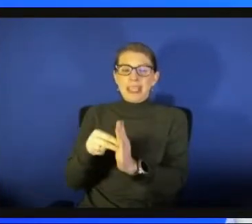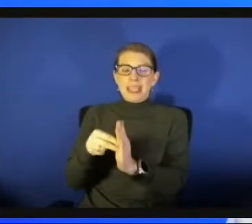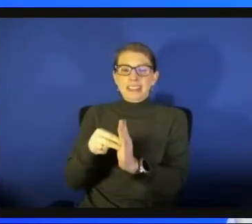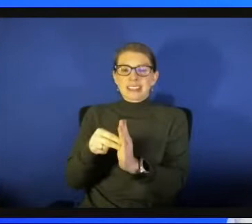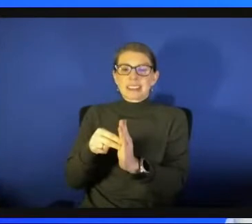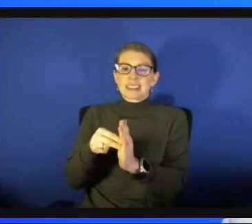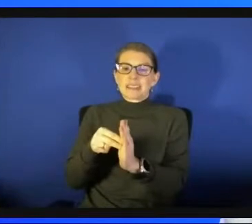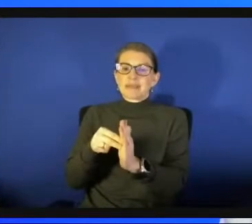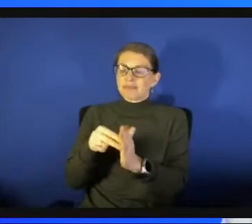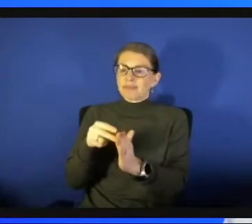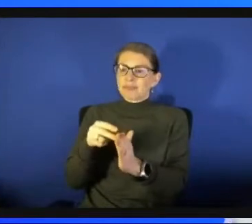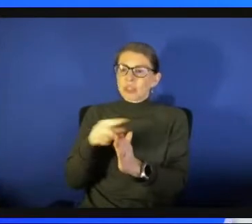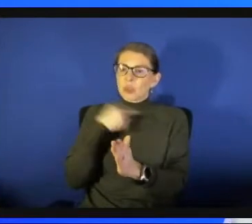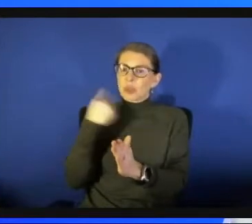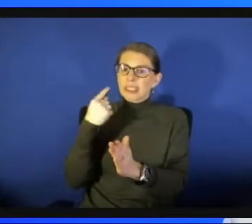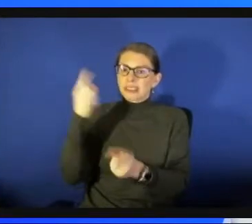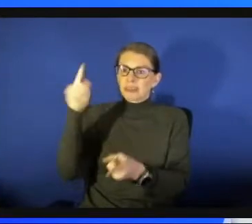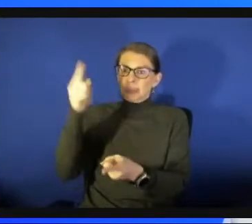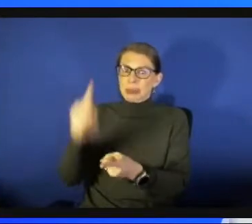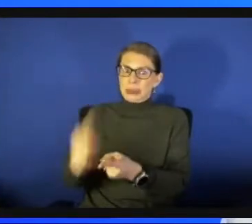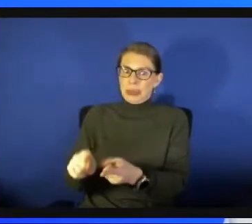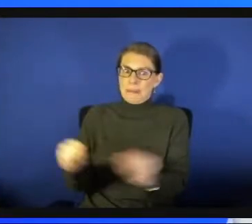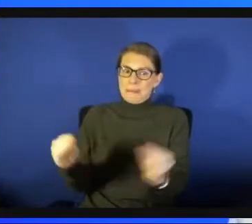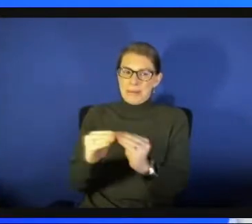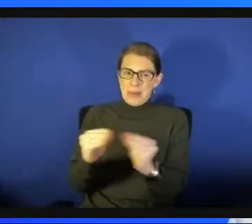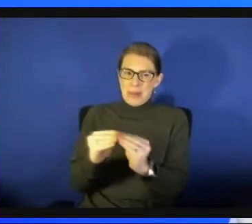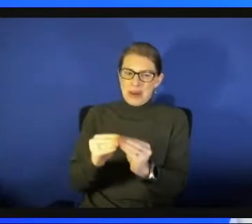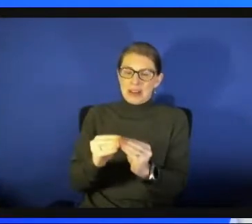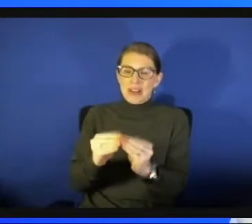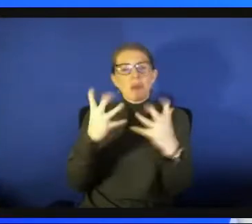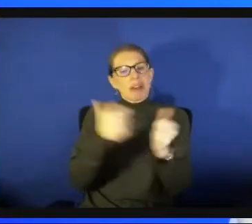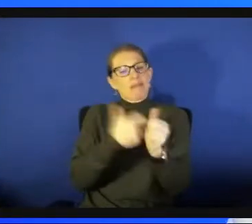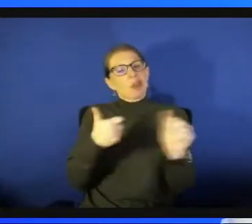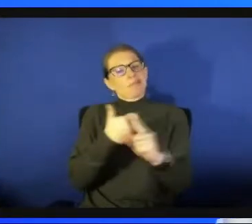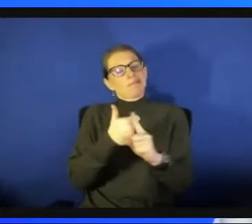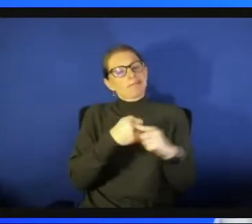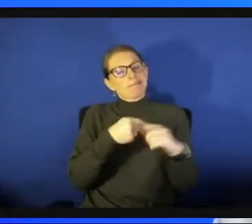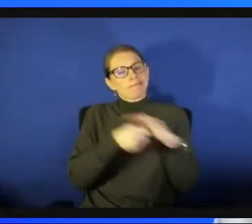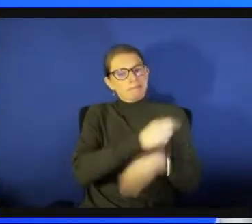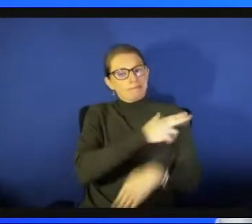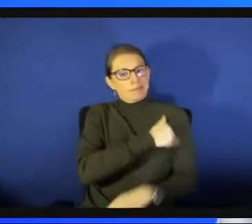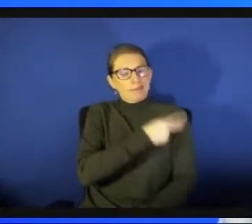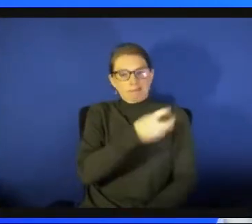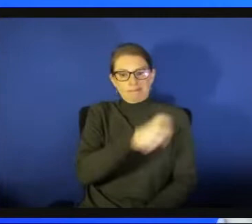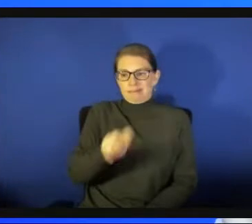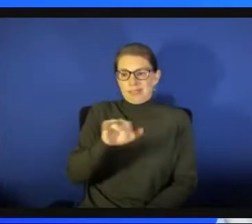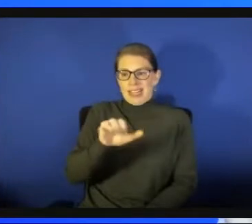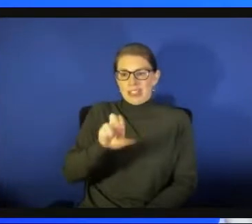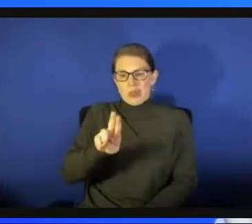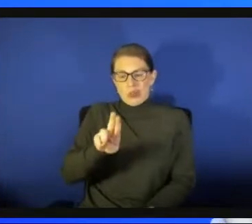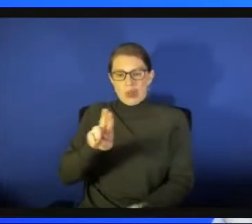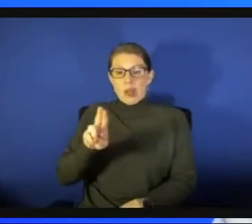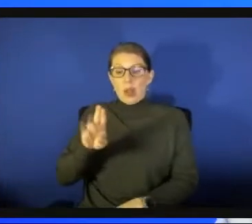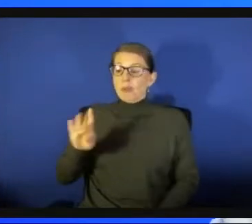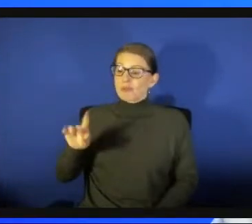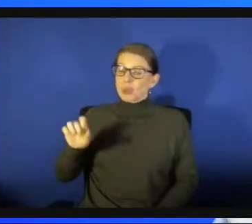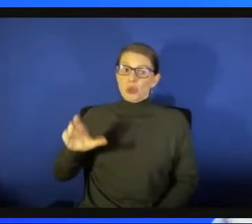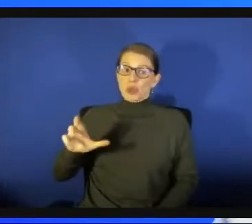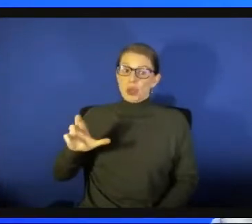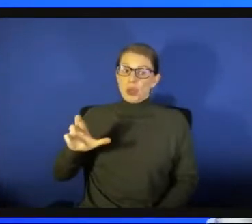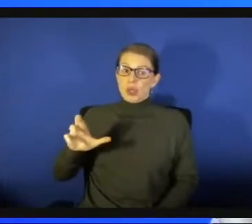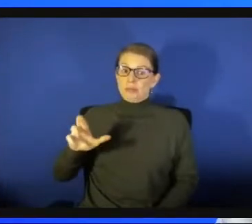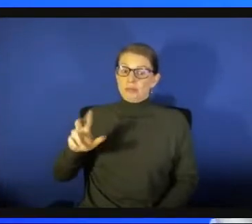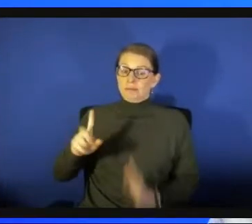Really what we want to try and do is try to keep you out of the hospital, try to keep you from going to the ICU. And these booster doses have shown to help provide